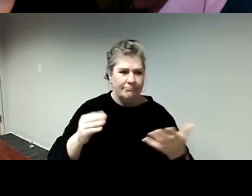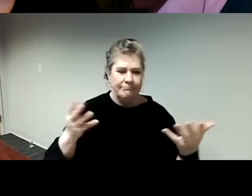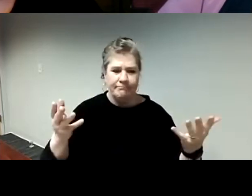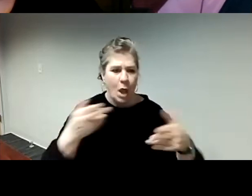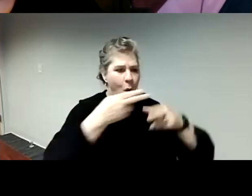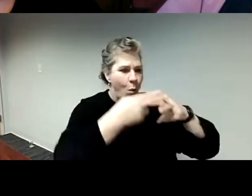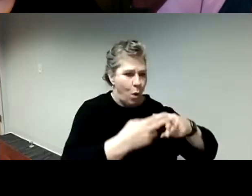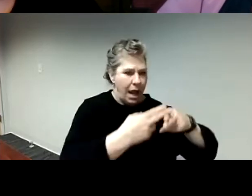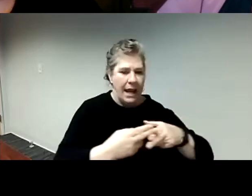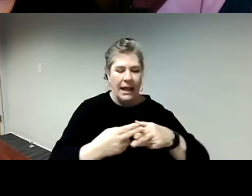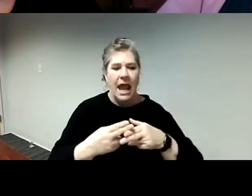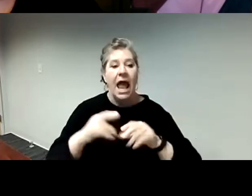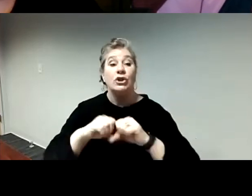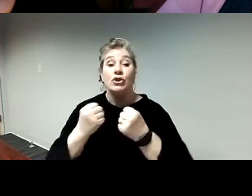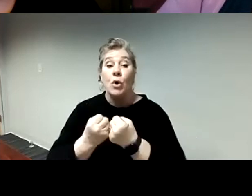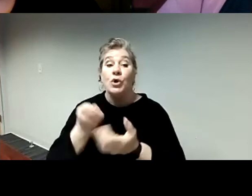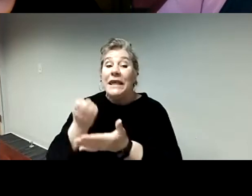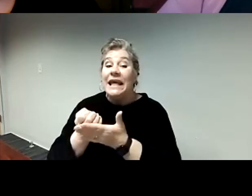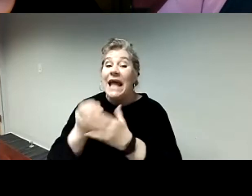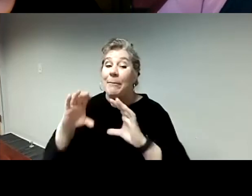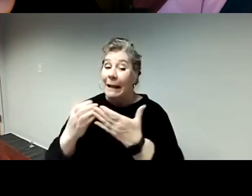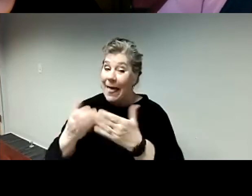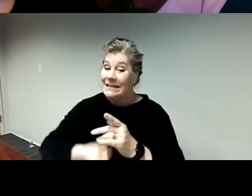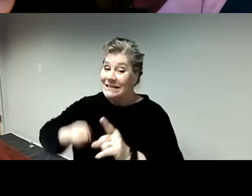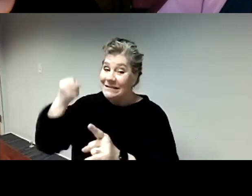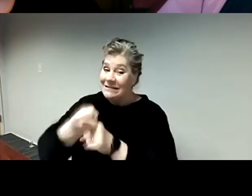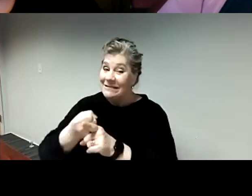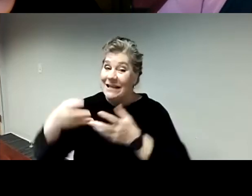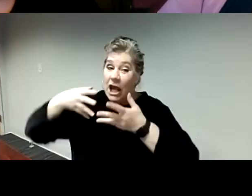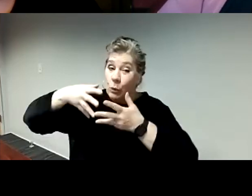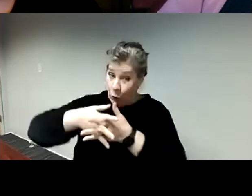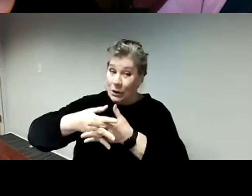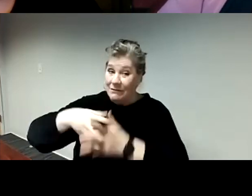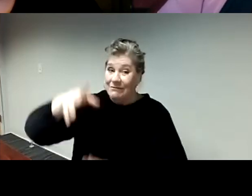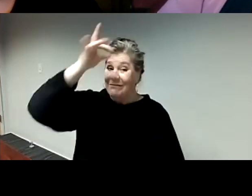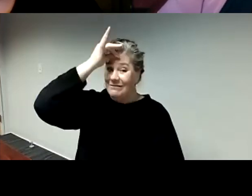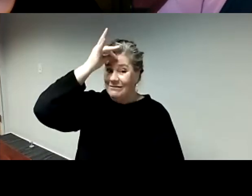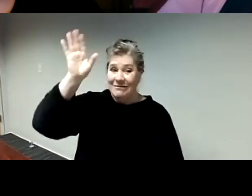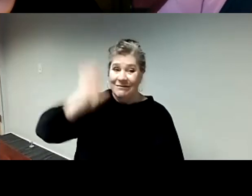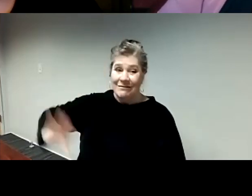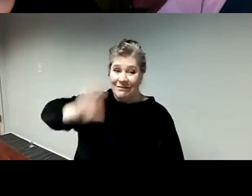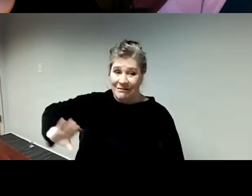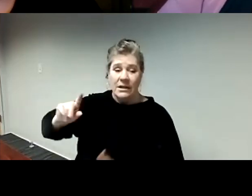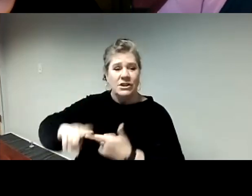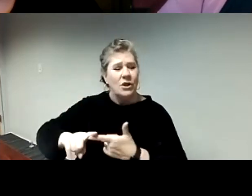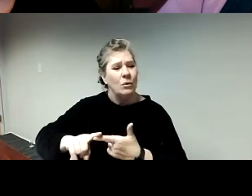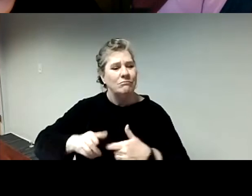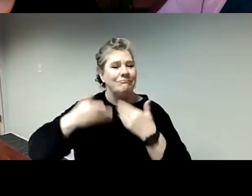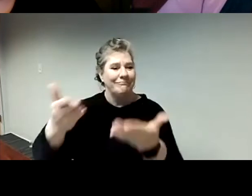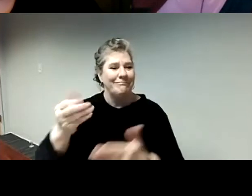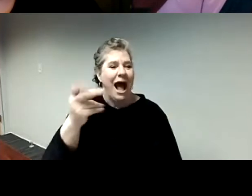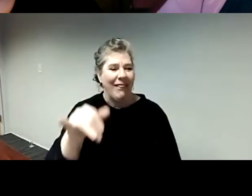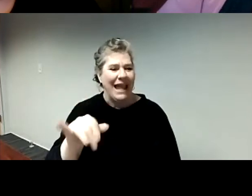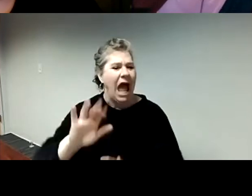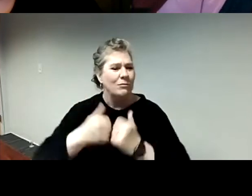weight and socioeconomic class that are deeply ingrained. So yeah, take that away, Holly.